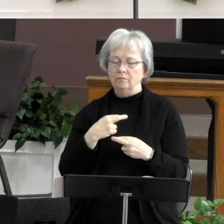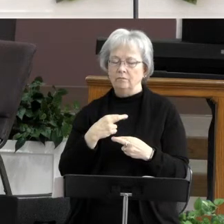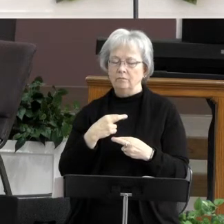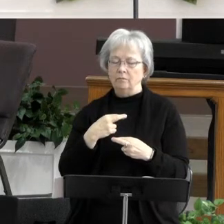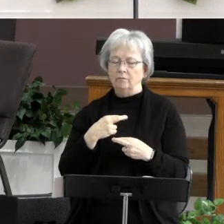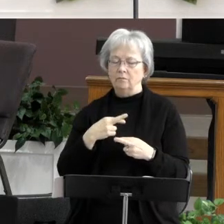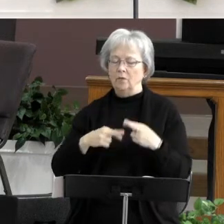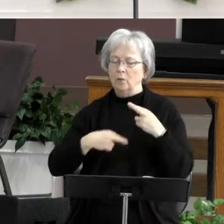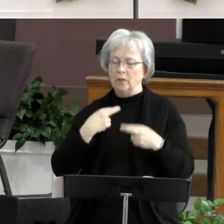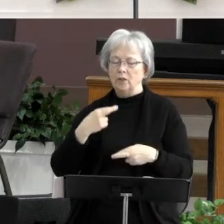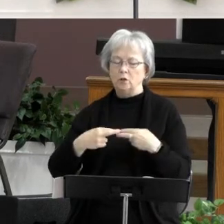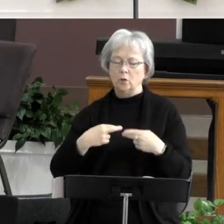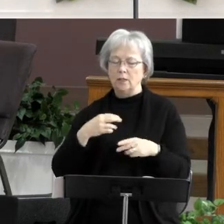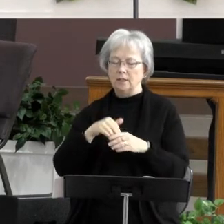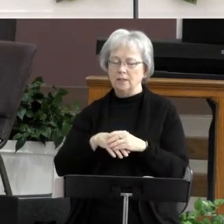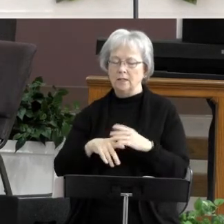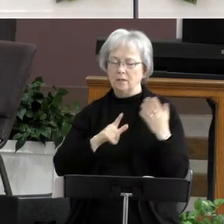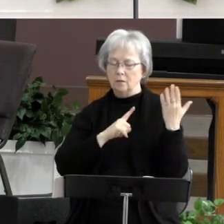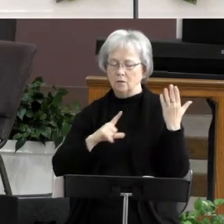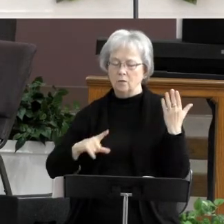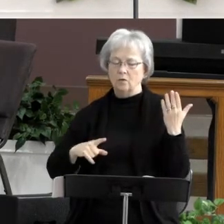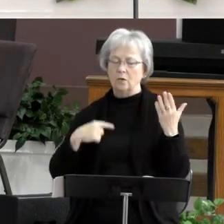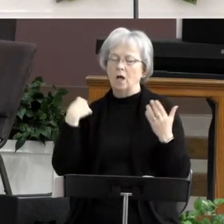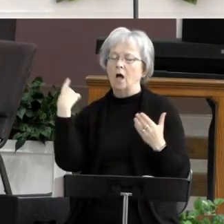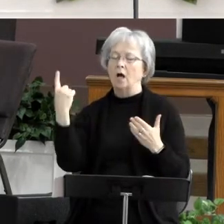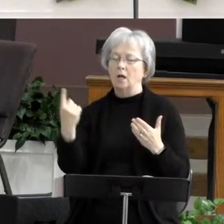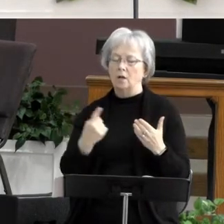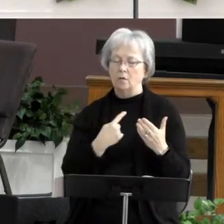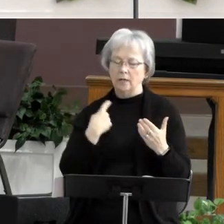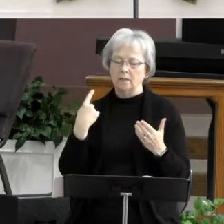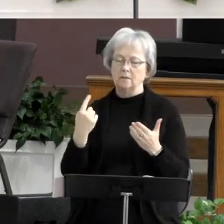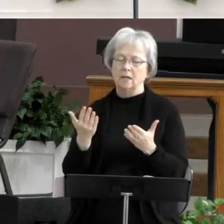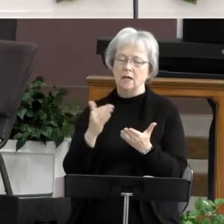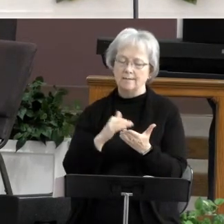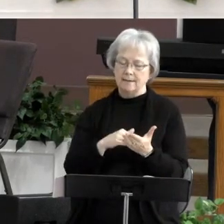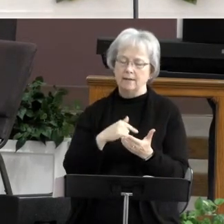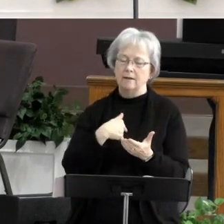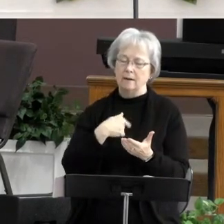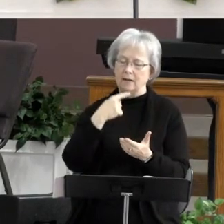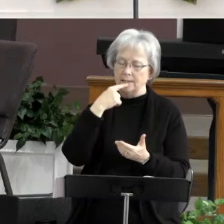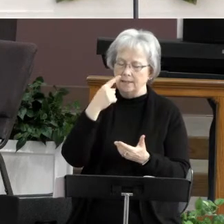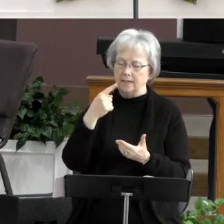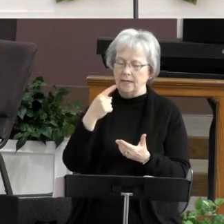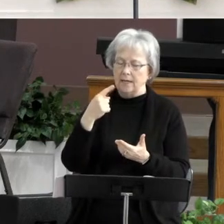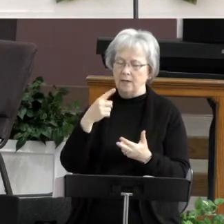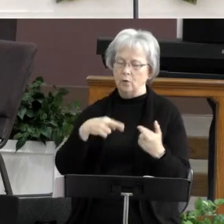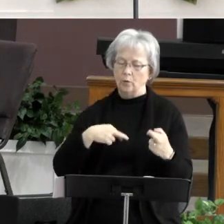Rejoice in the Lord always. And again, I will say, rejoice.